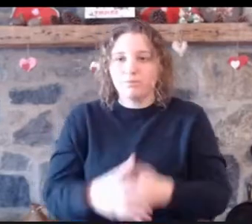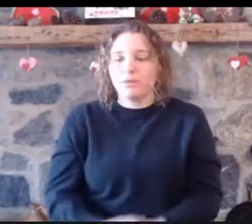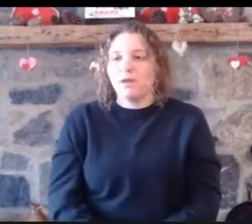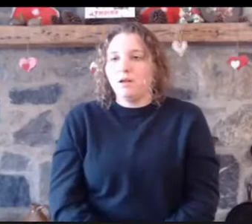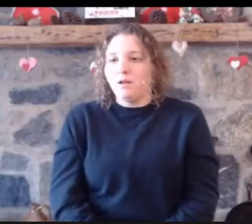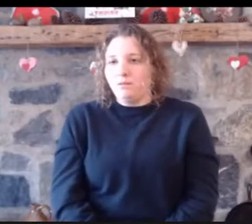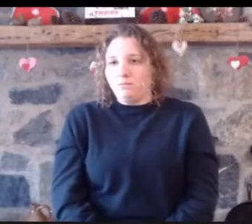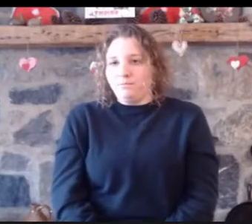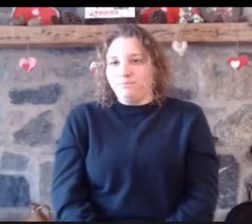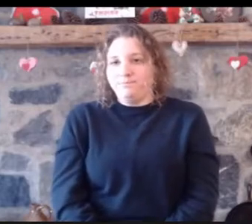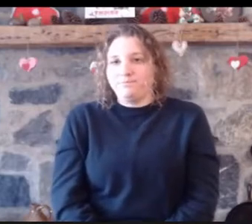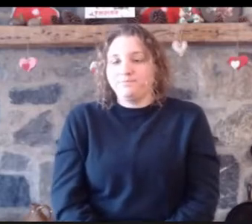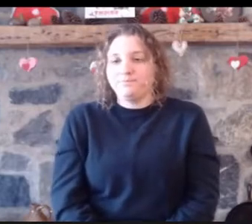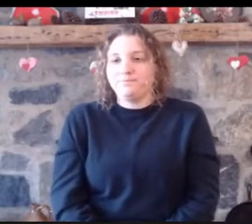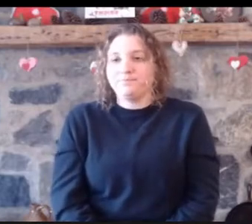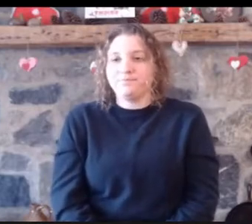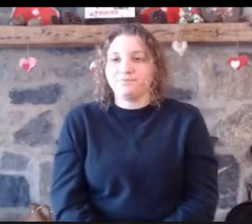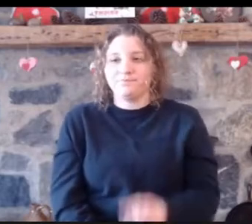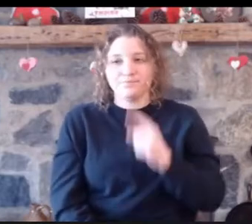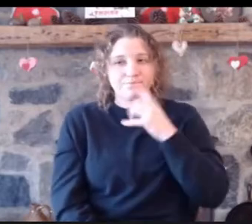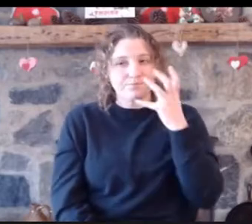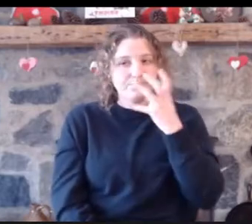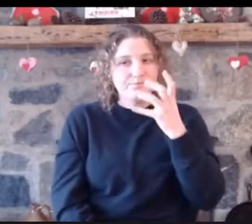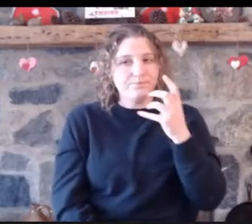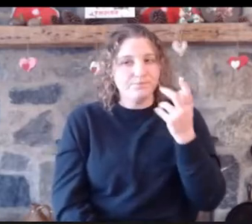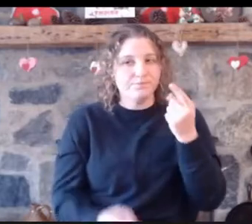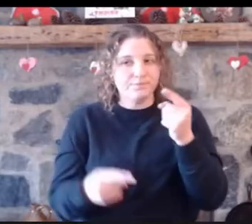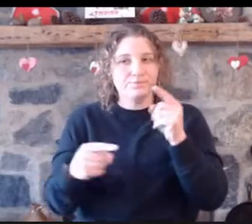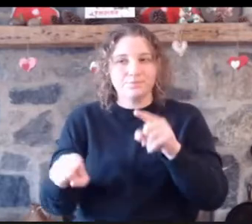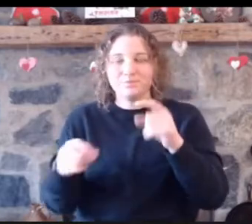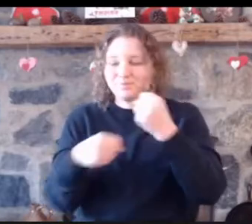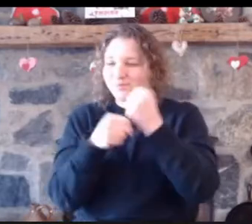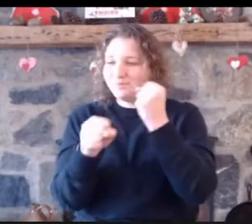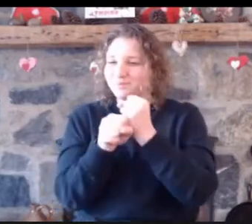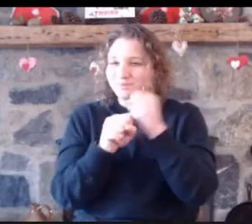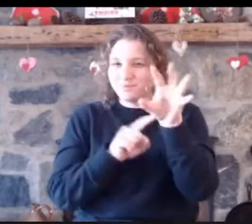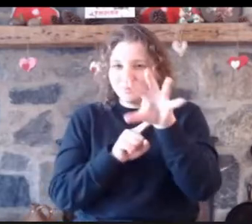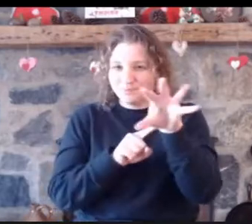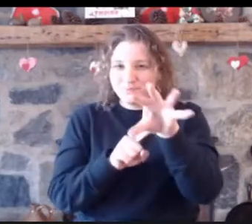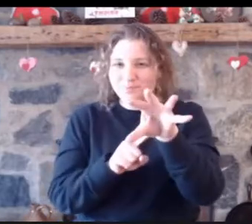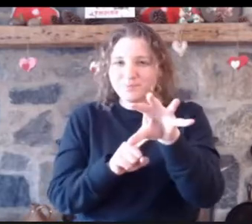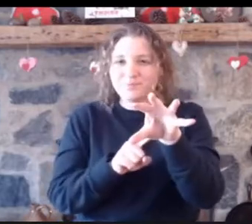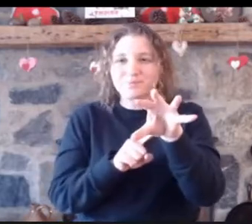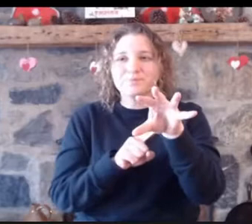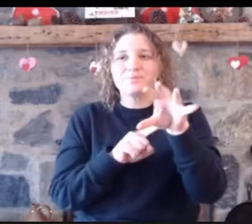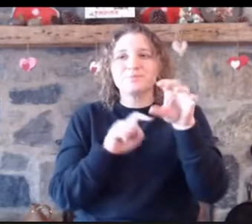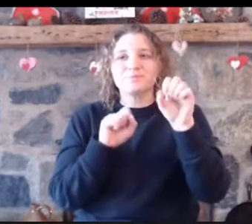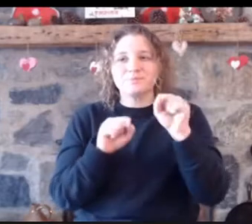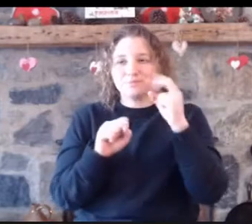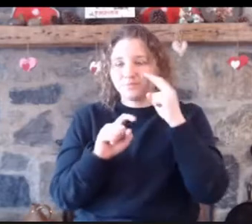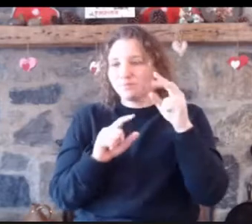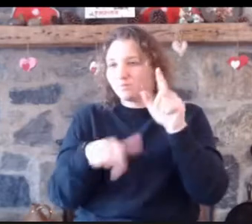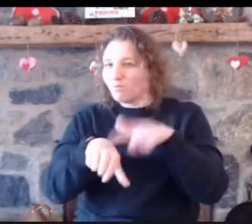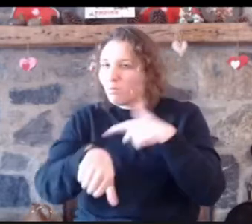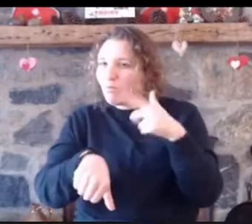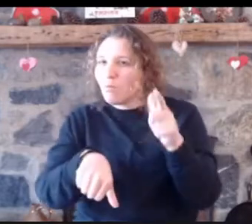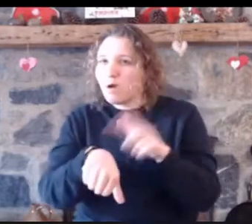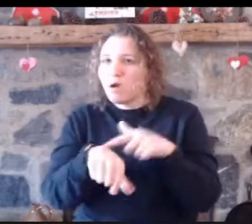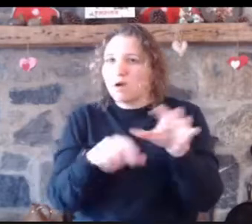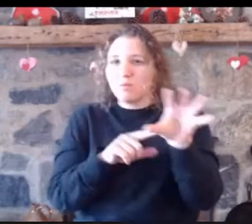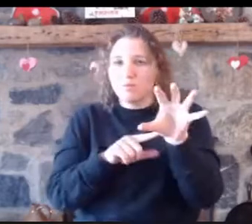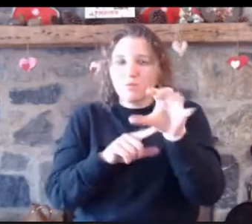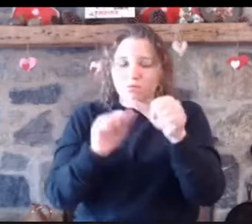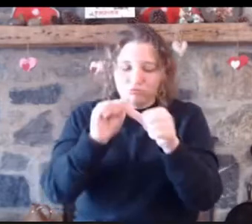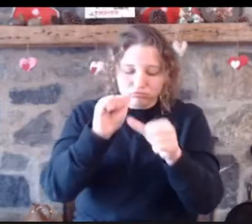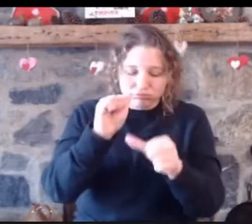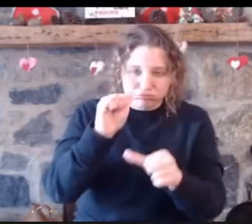The genius of Edith Widder's work is that she created this camera that can run for a really long time at great depths, which